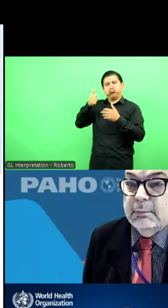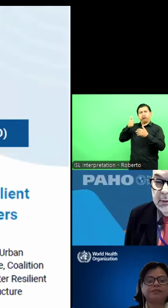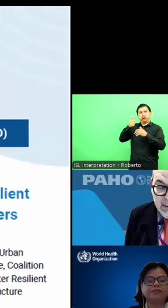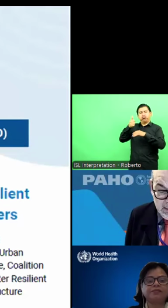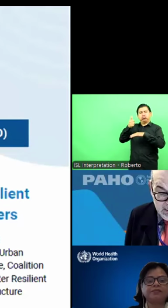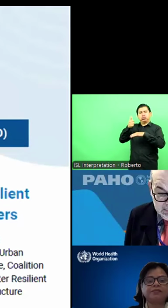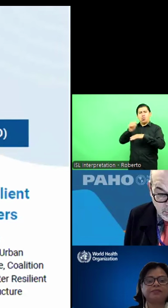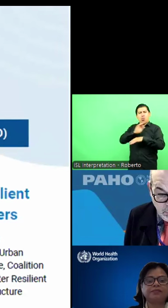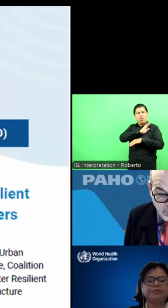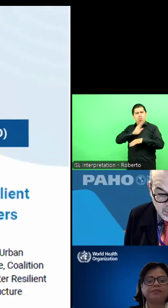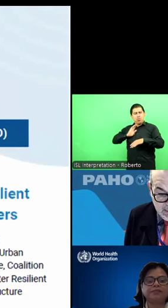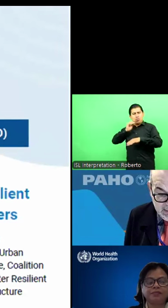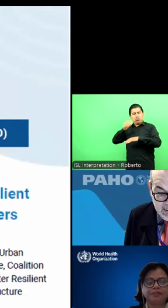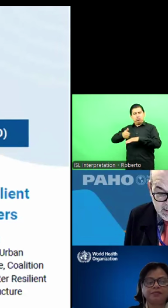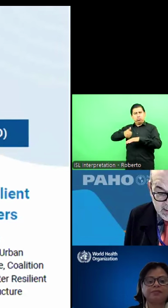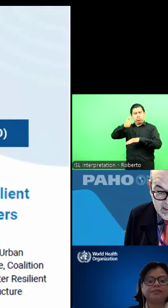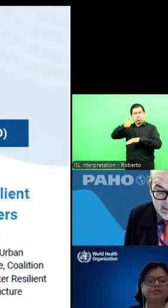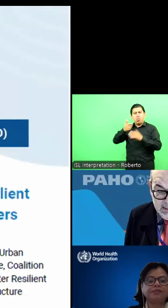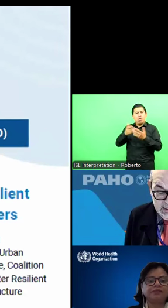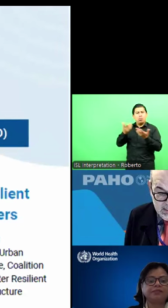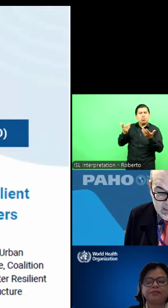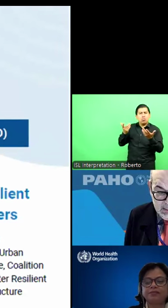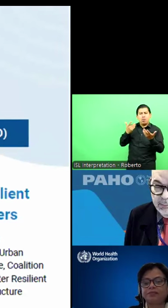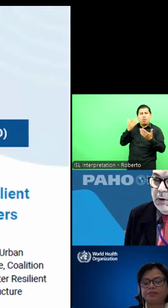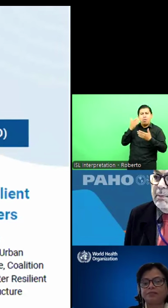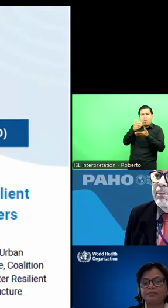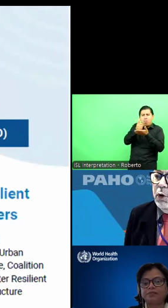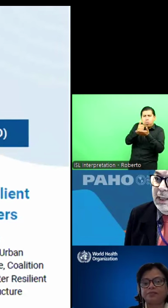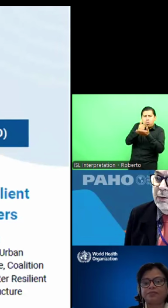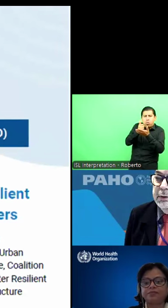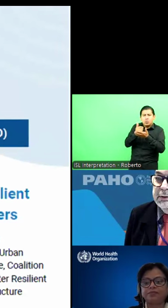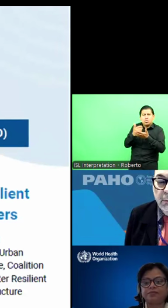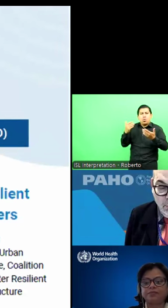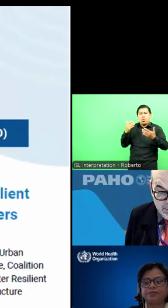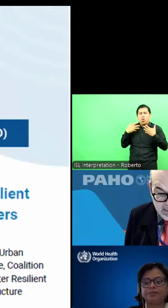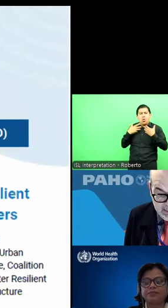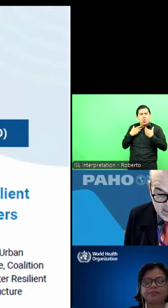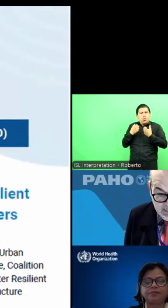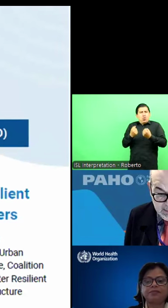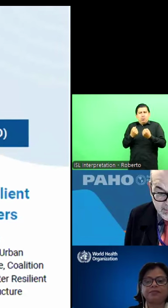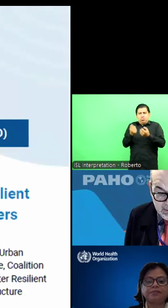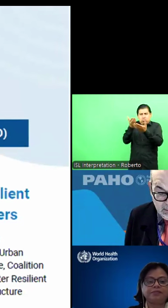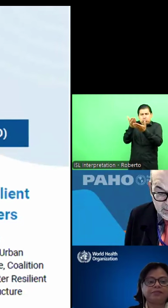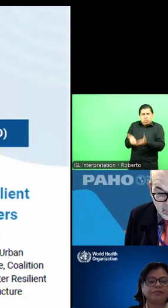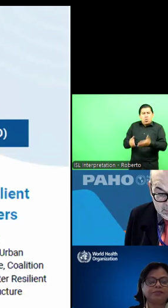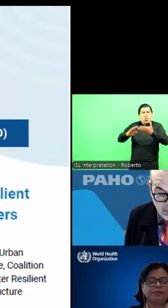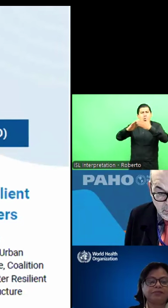She's the director of the Community Health Degree Program